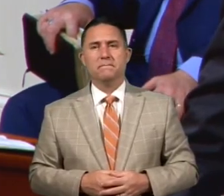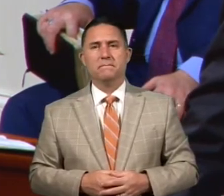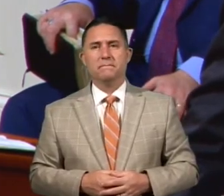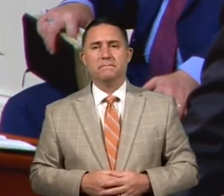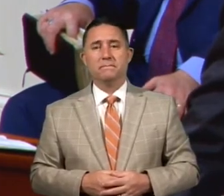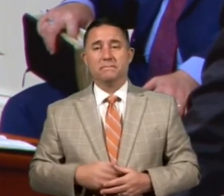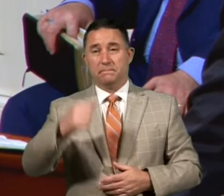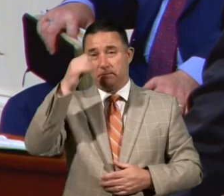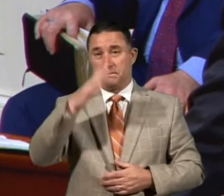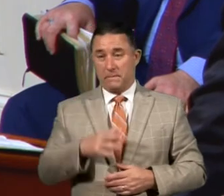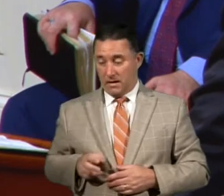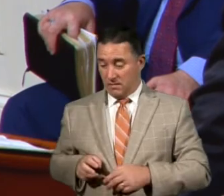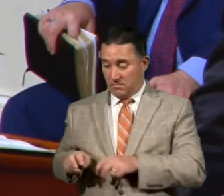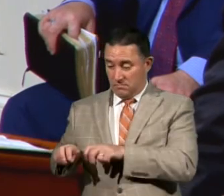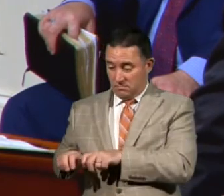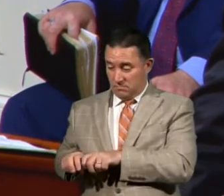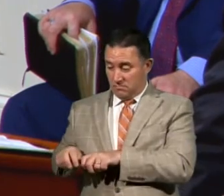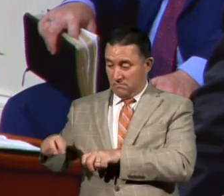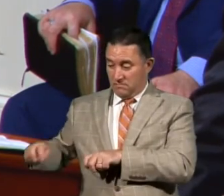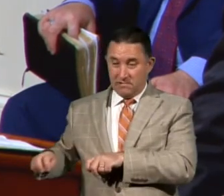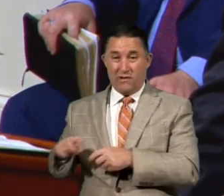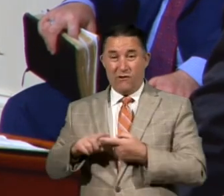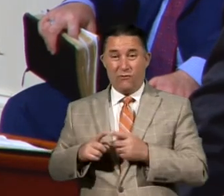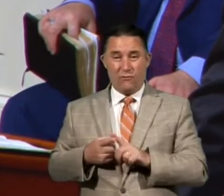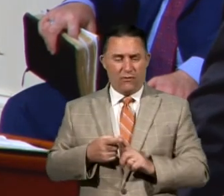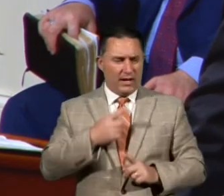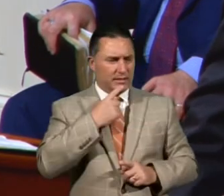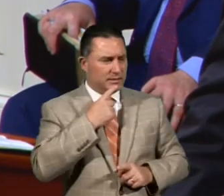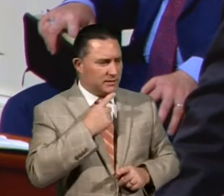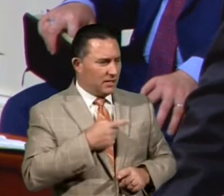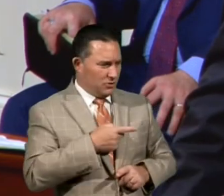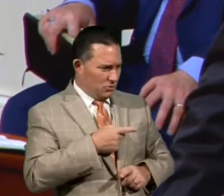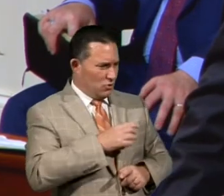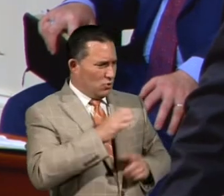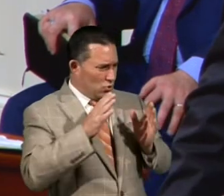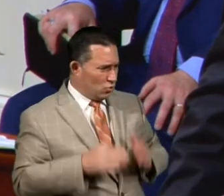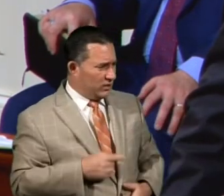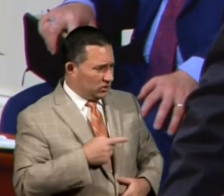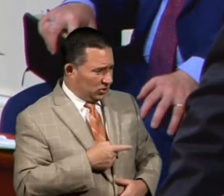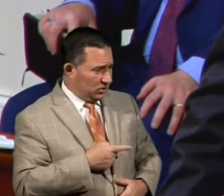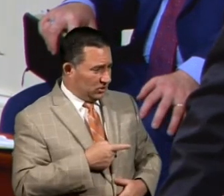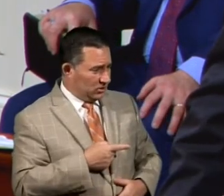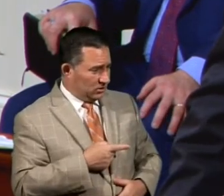And the fellow sitting on the other side who was his friend said, you're a Christian?